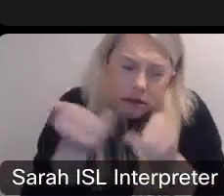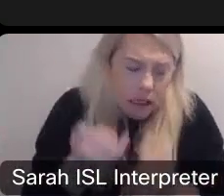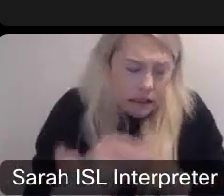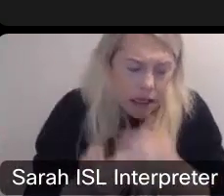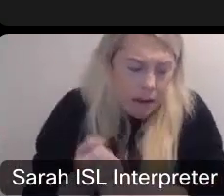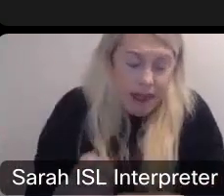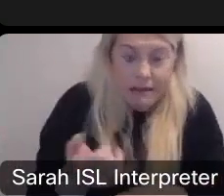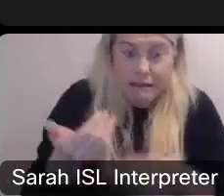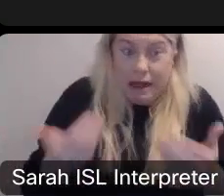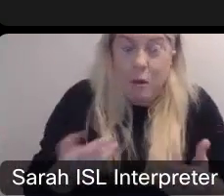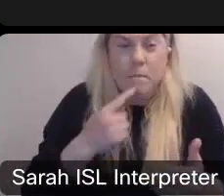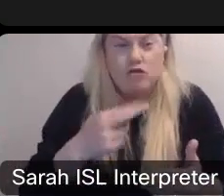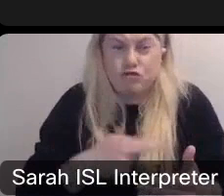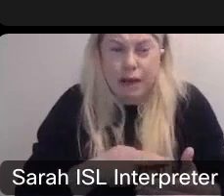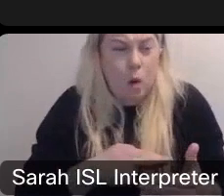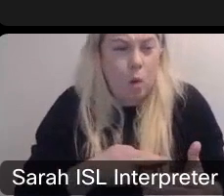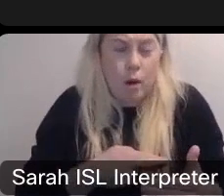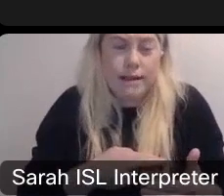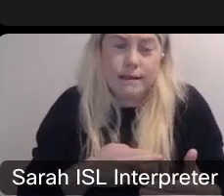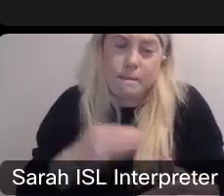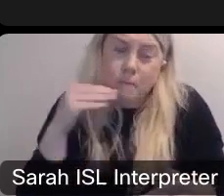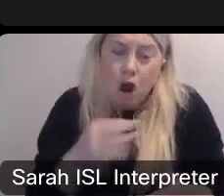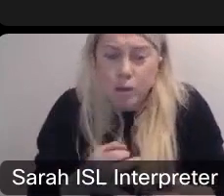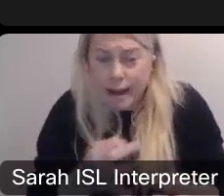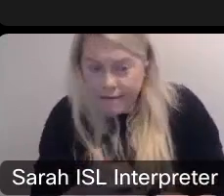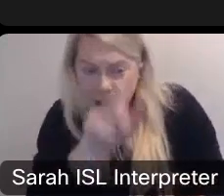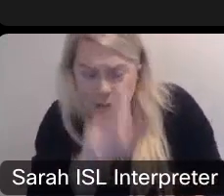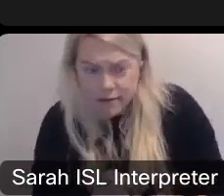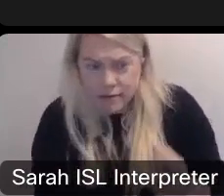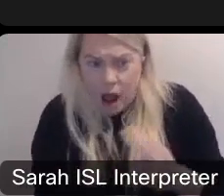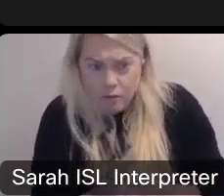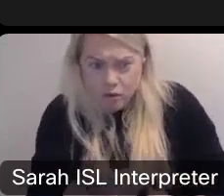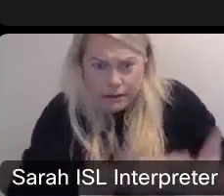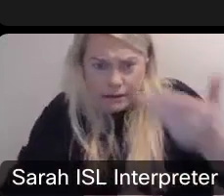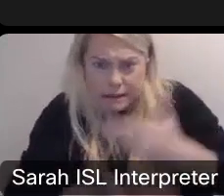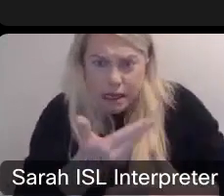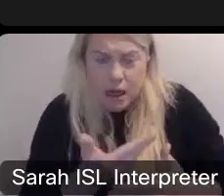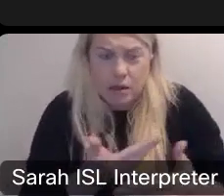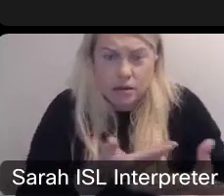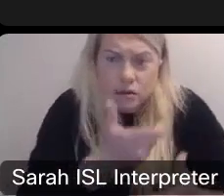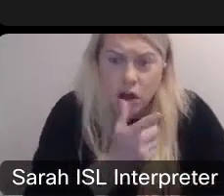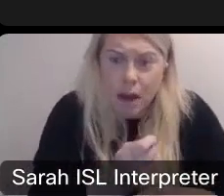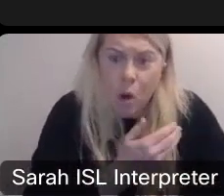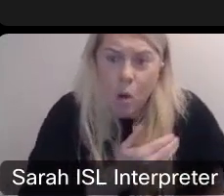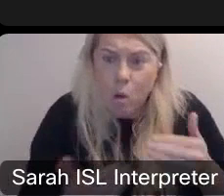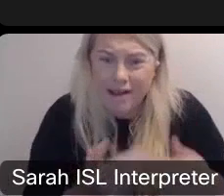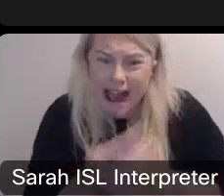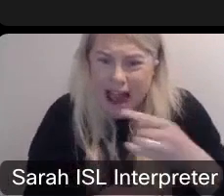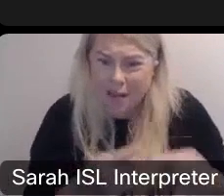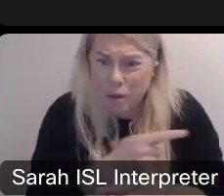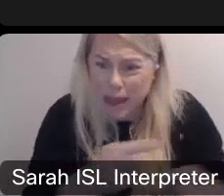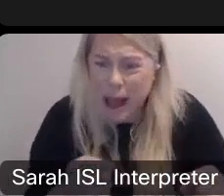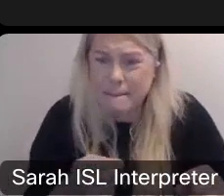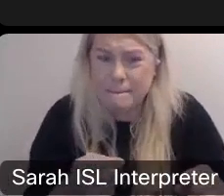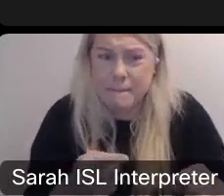the opportunity to talk about what's happened to them and how they are. That idea of taking time out